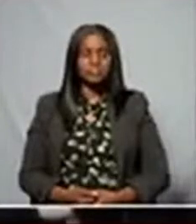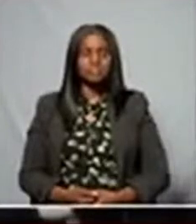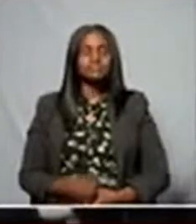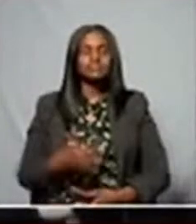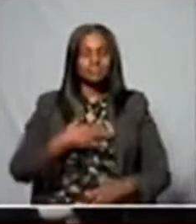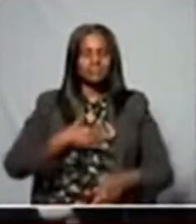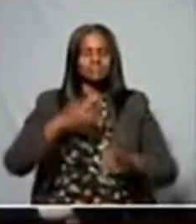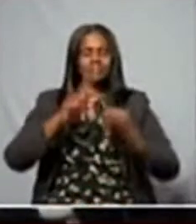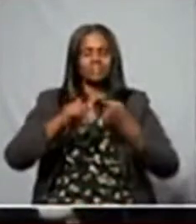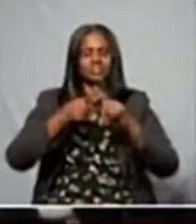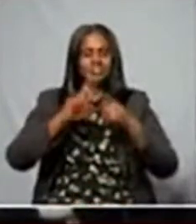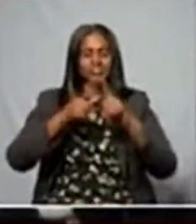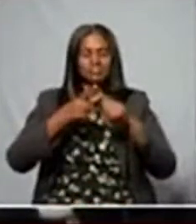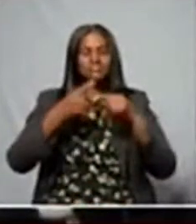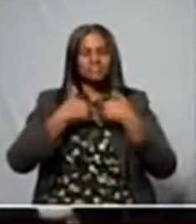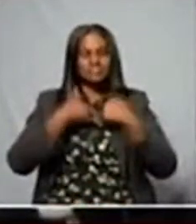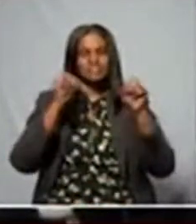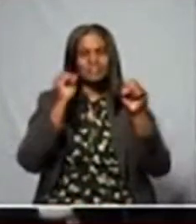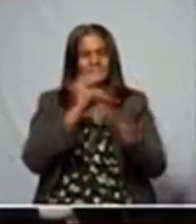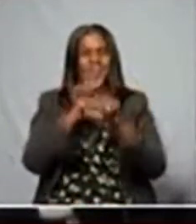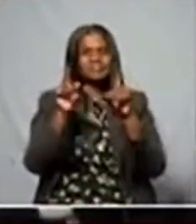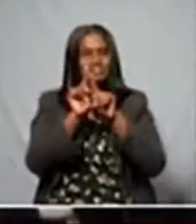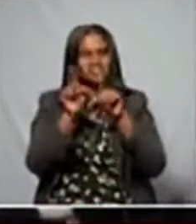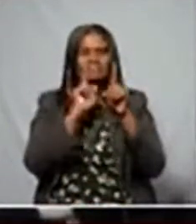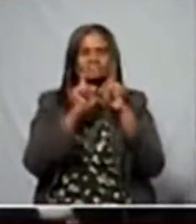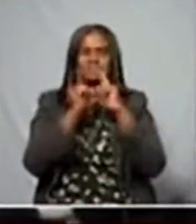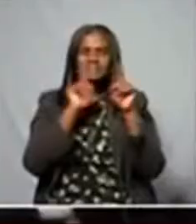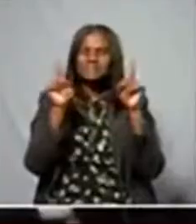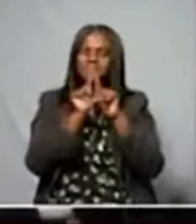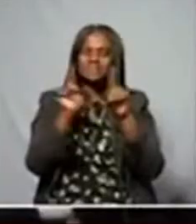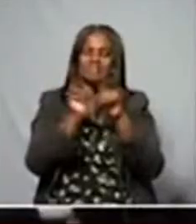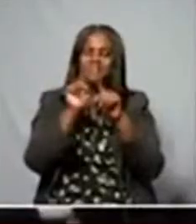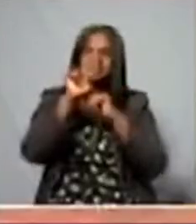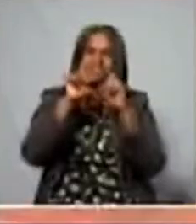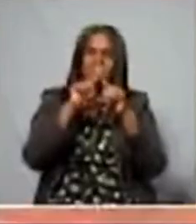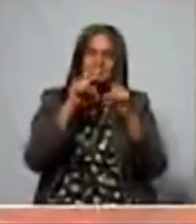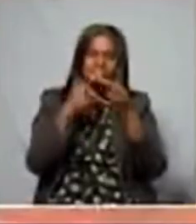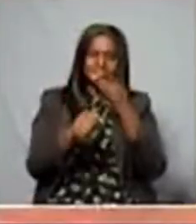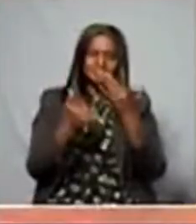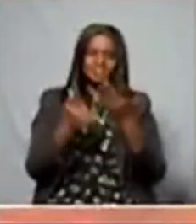has touched the same question which I wanted to ask. However,